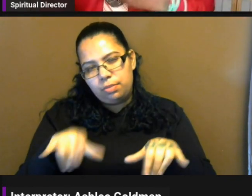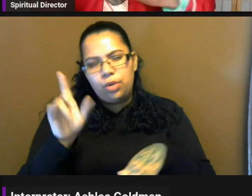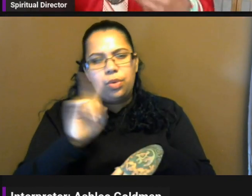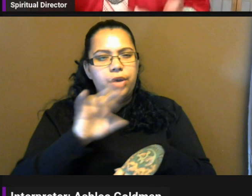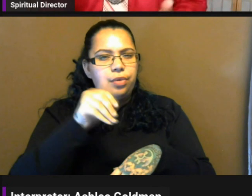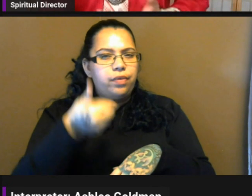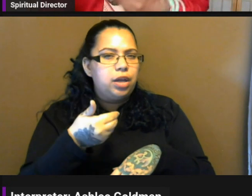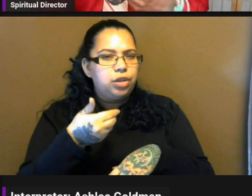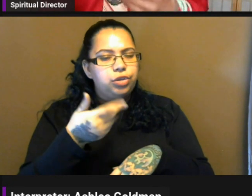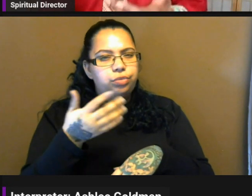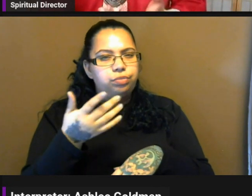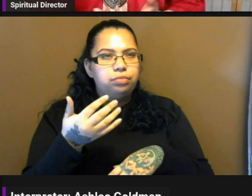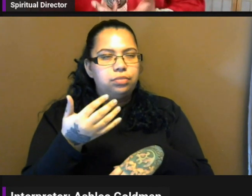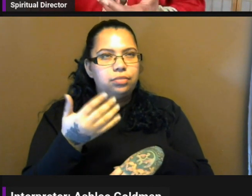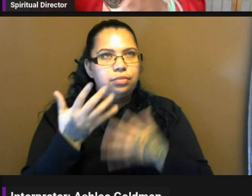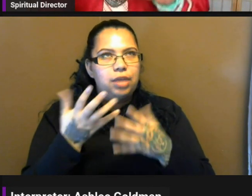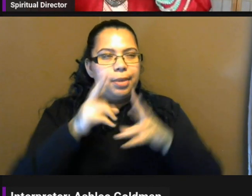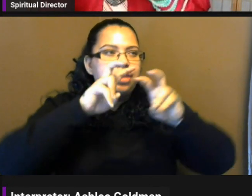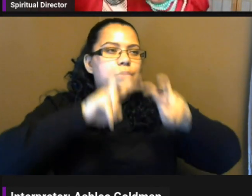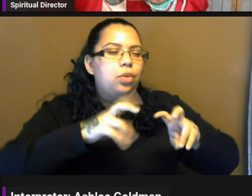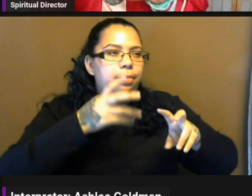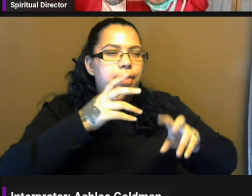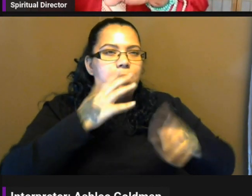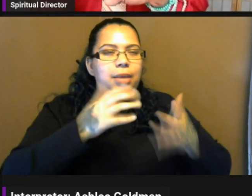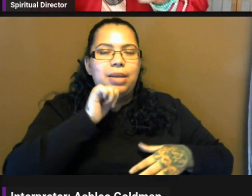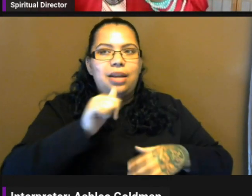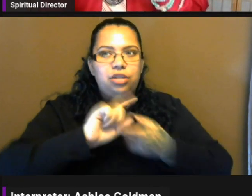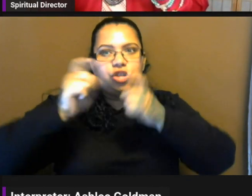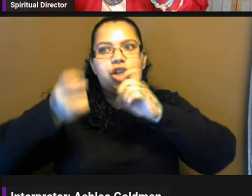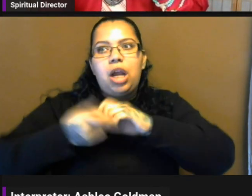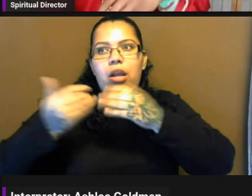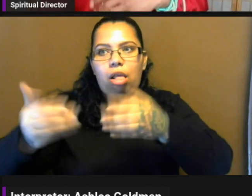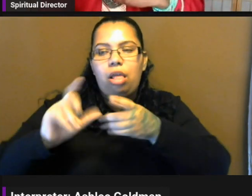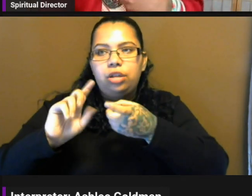to at least explore, if not change yet,